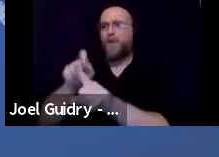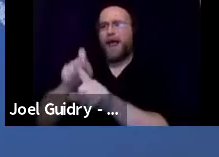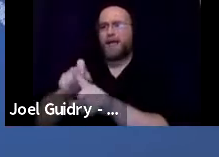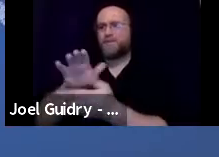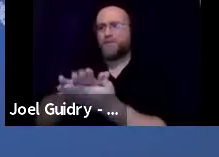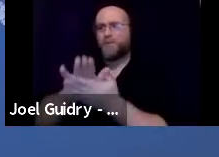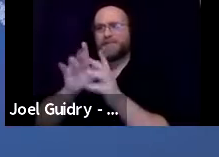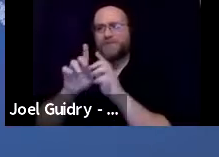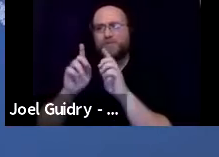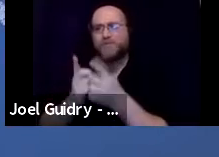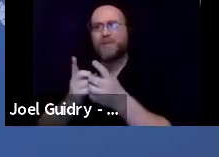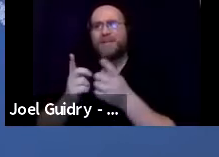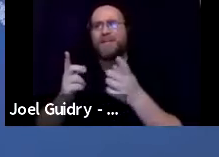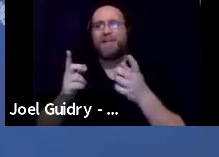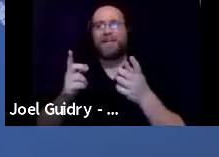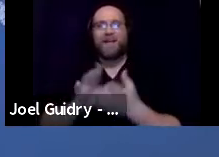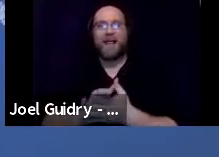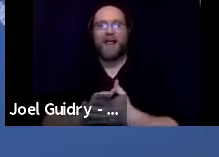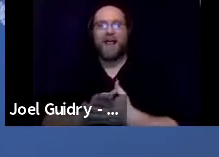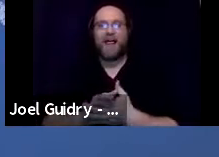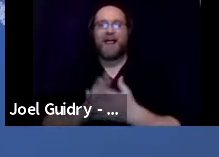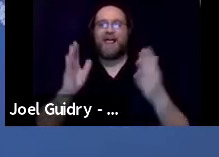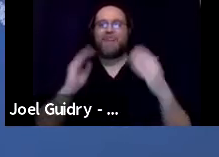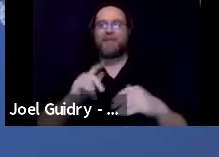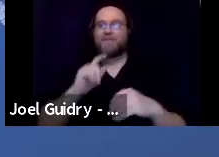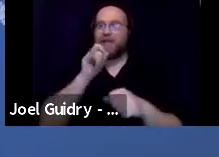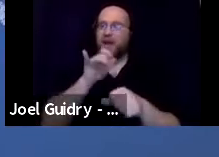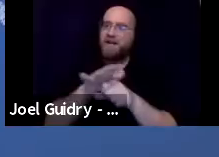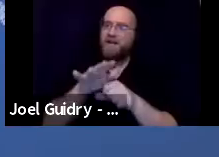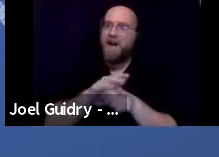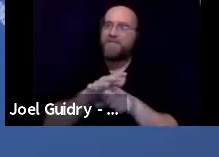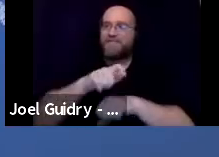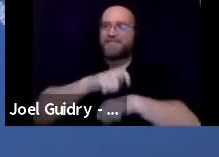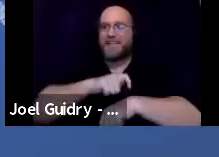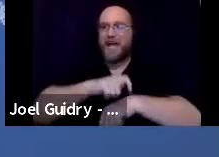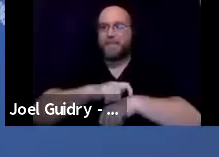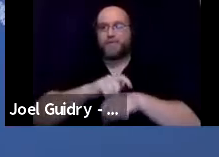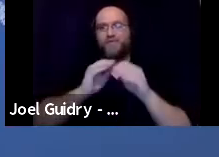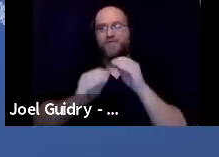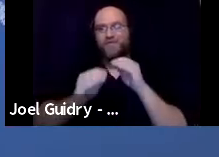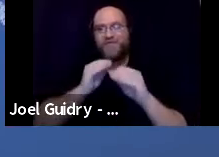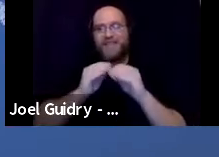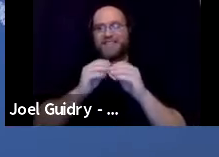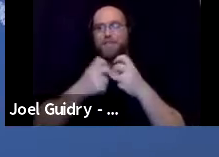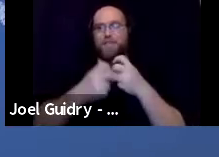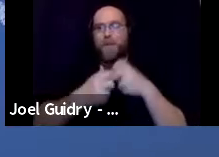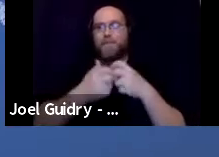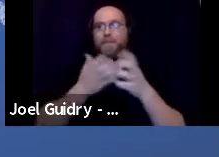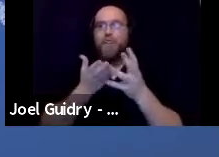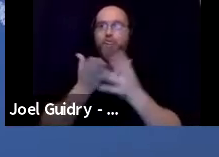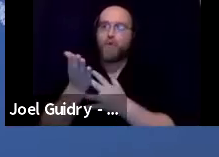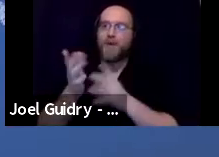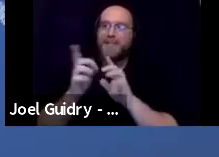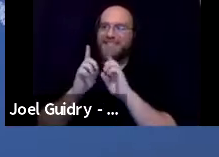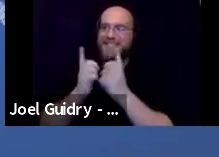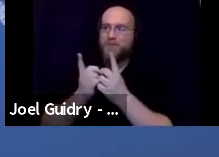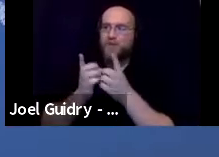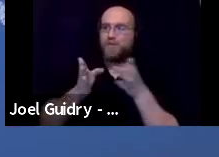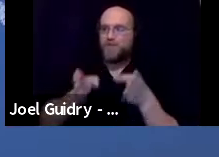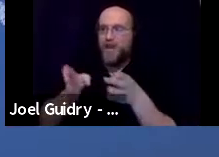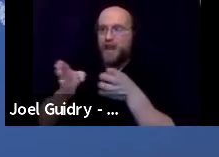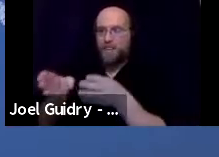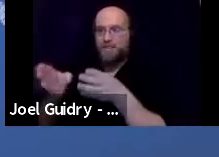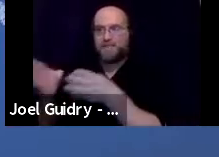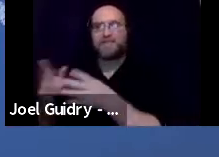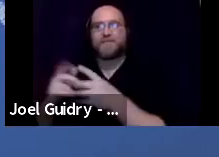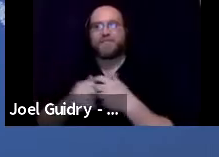enough time to fix the problem through district channels. So when that happens,